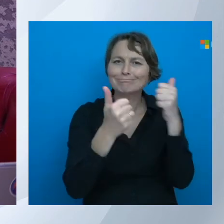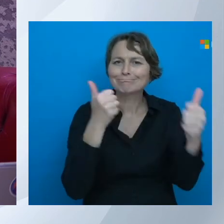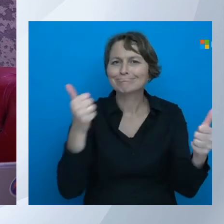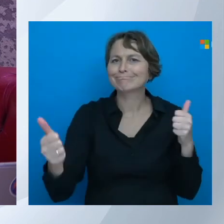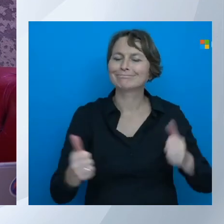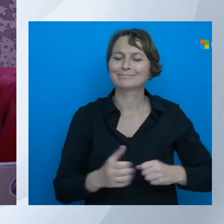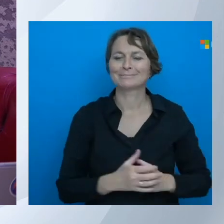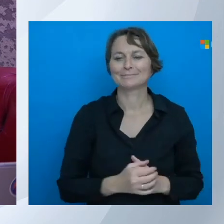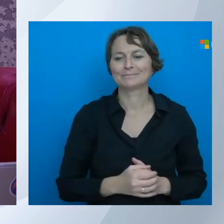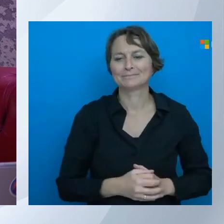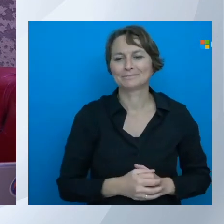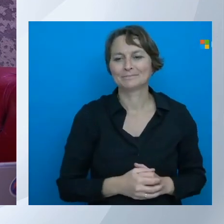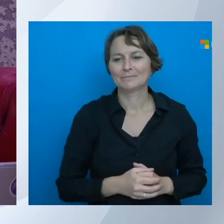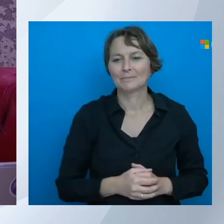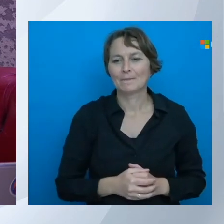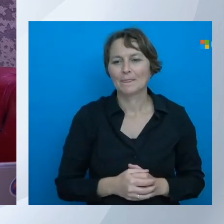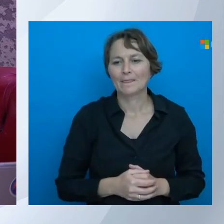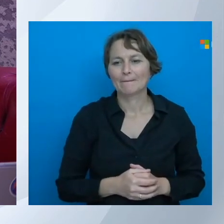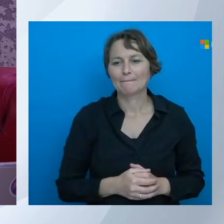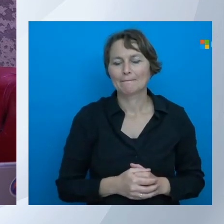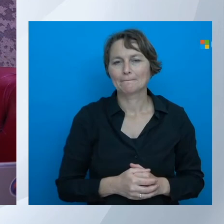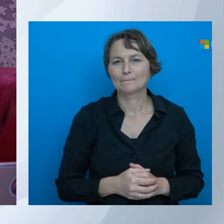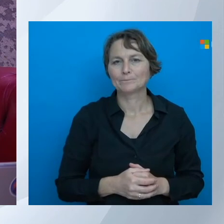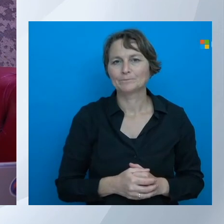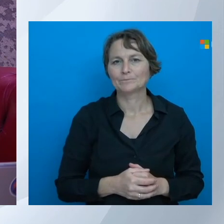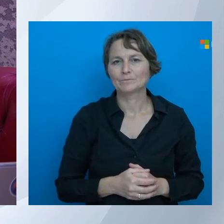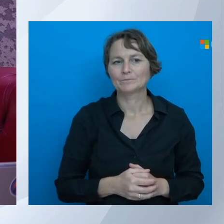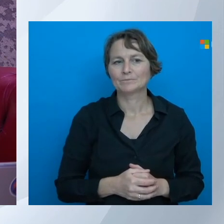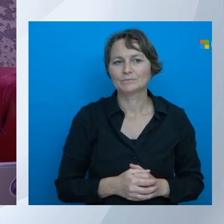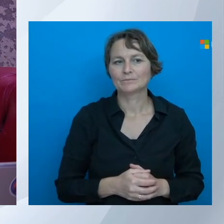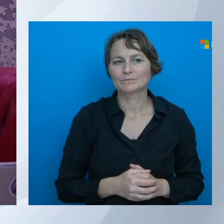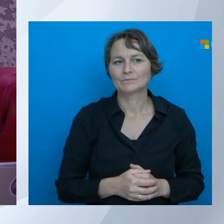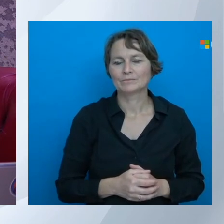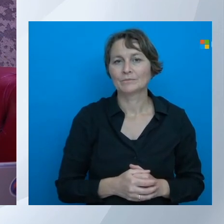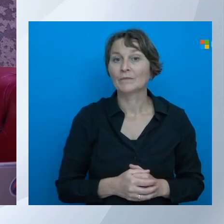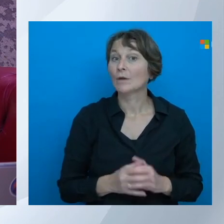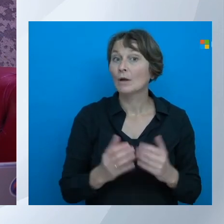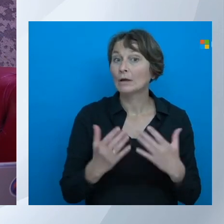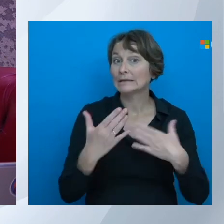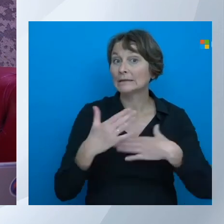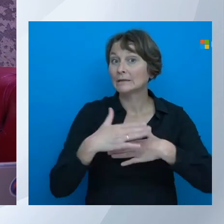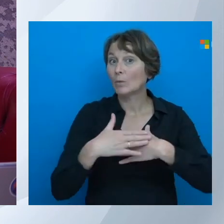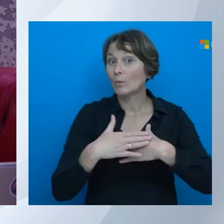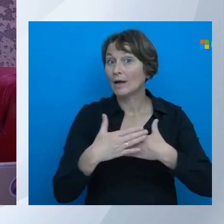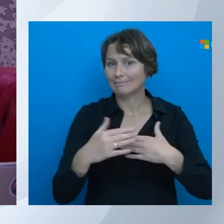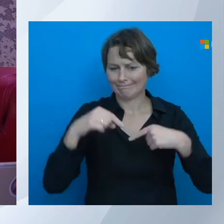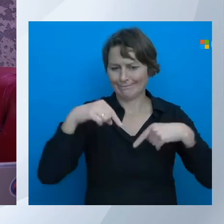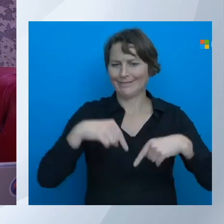Learner Badge, you can only get this during this summer.